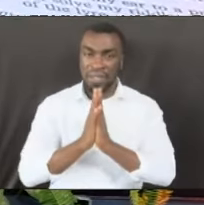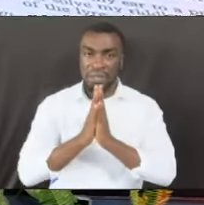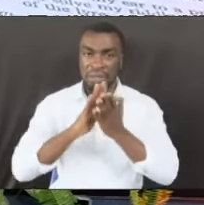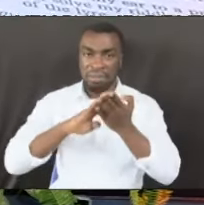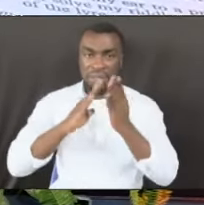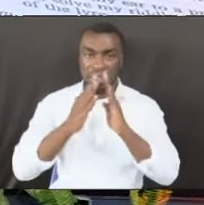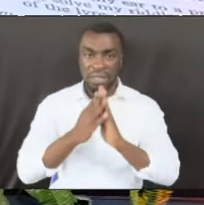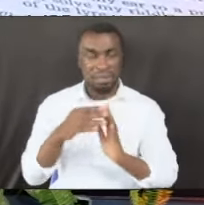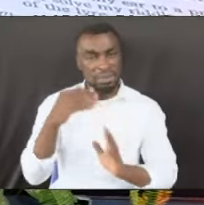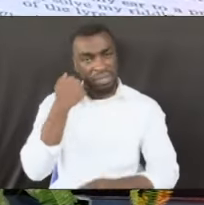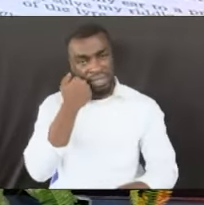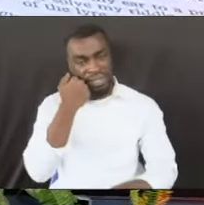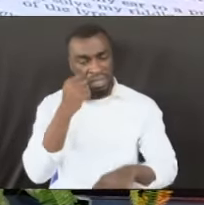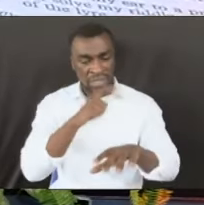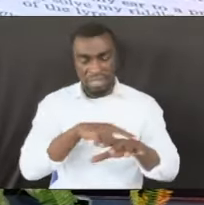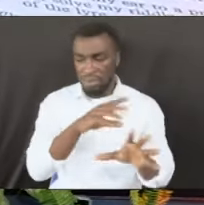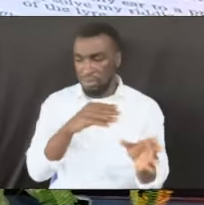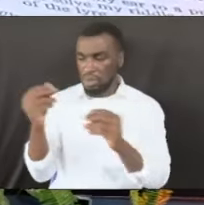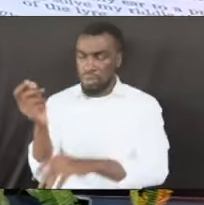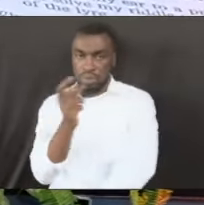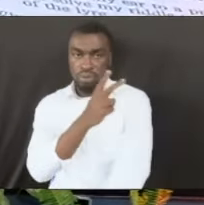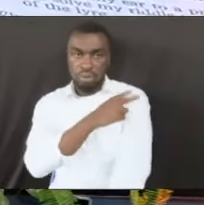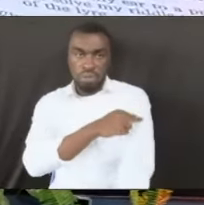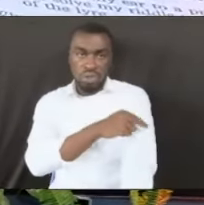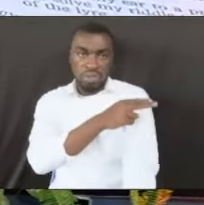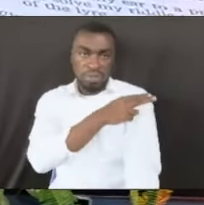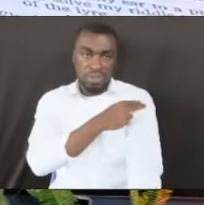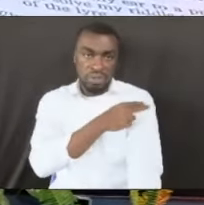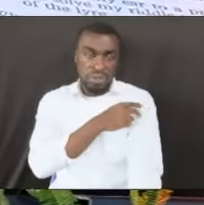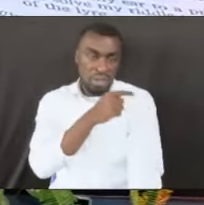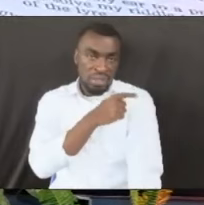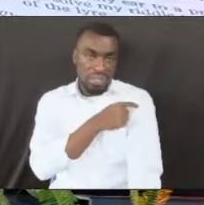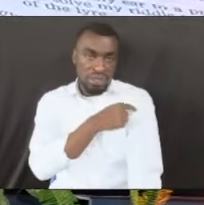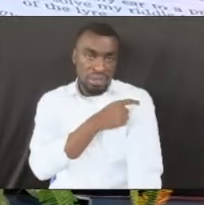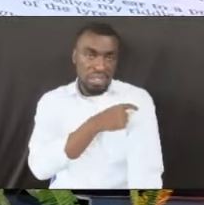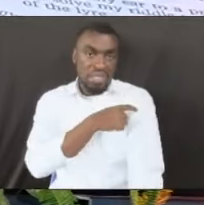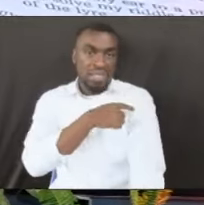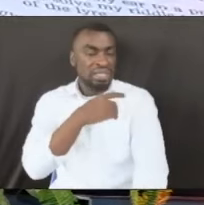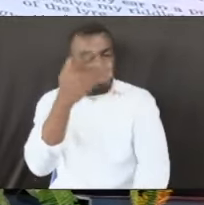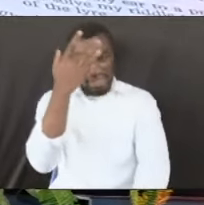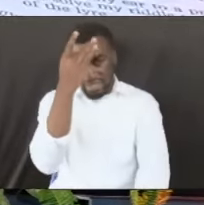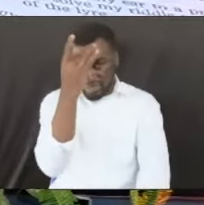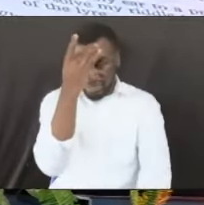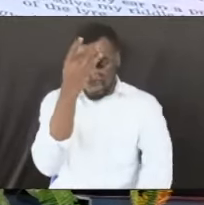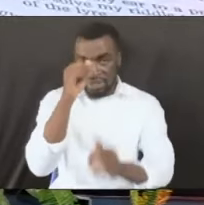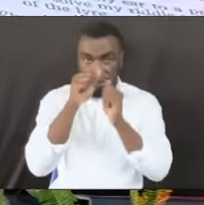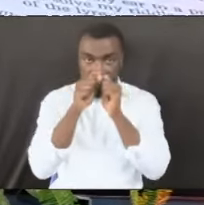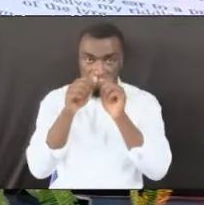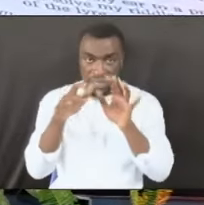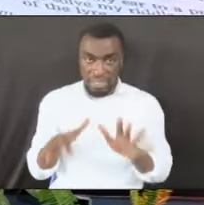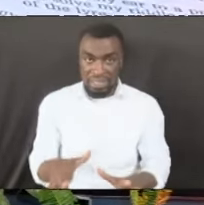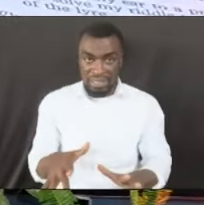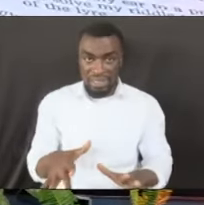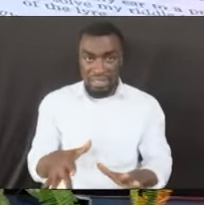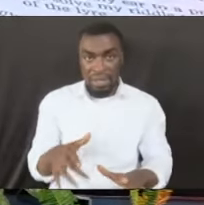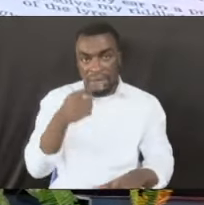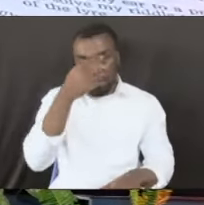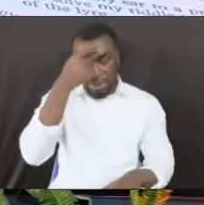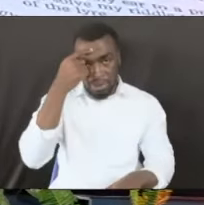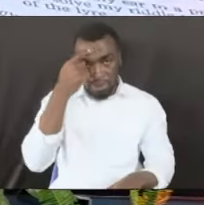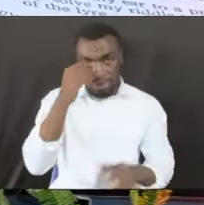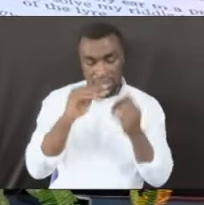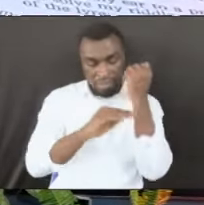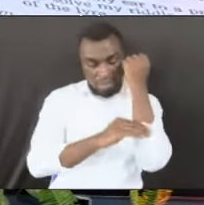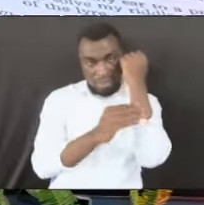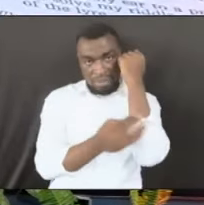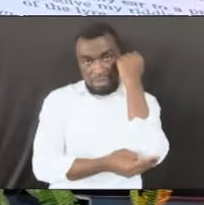she visited hospital, she was told it's an illness or blessing. She was expectant. By the time